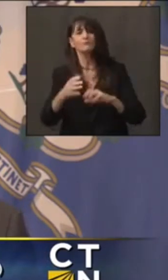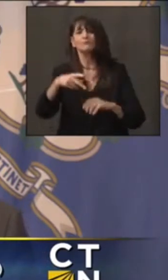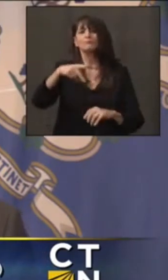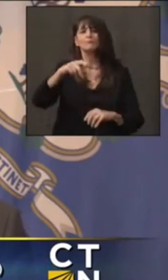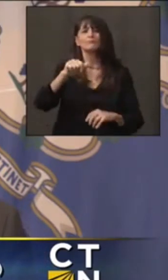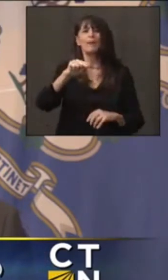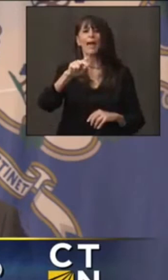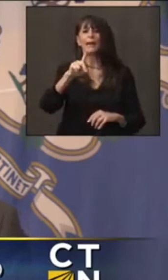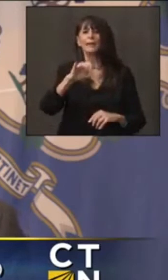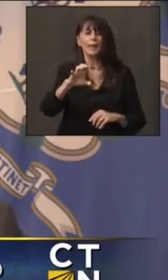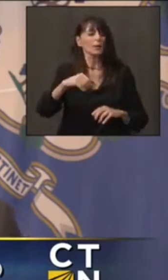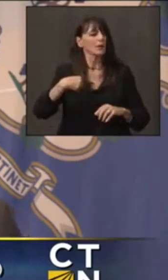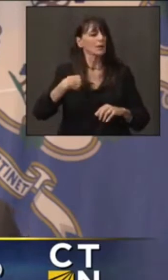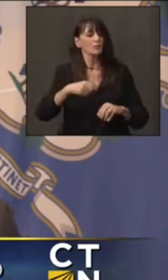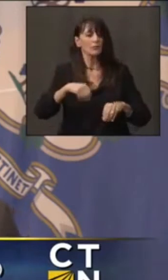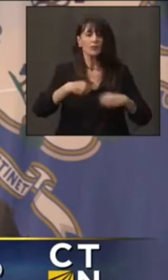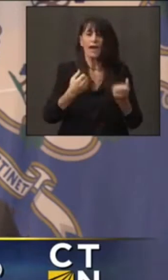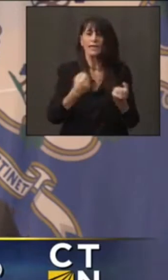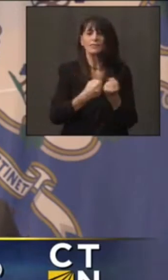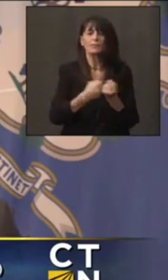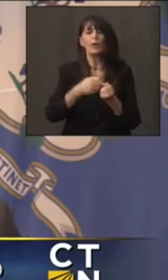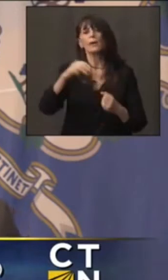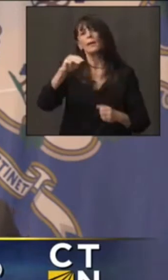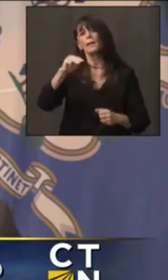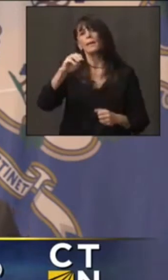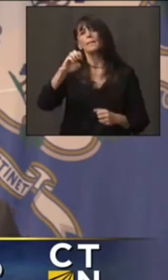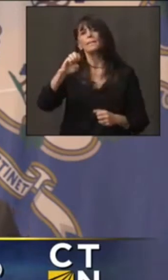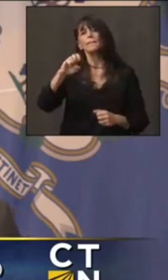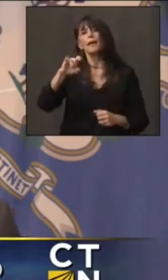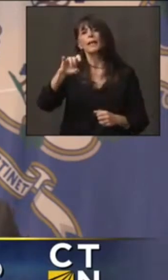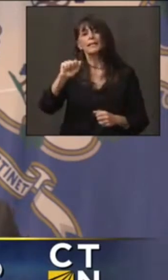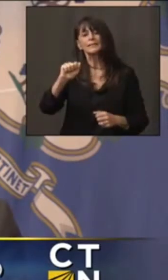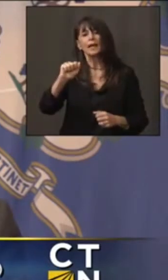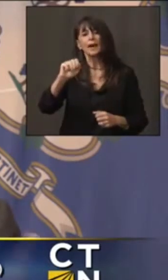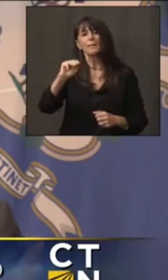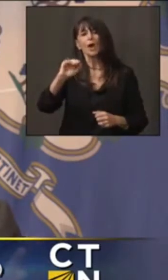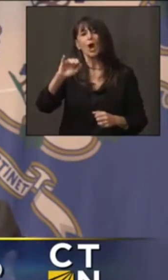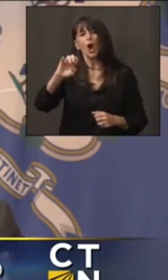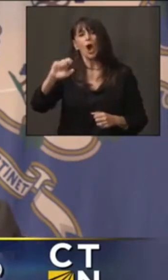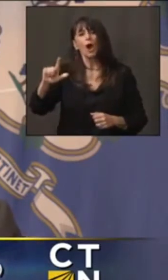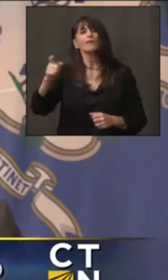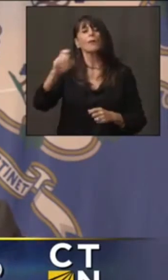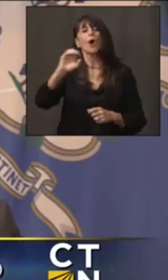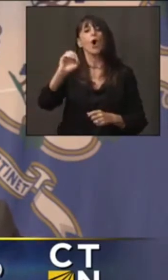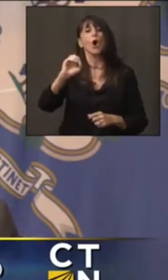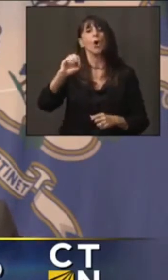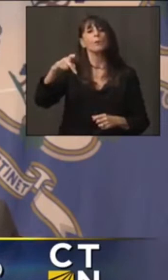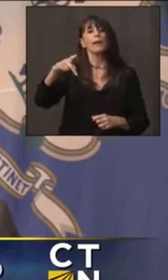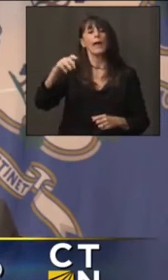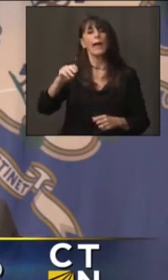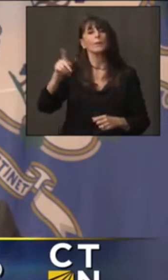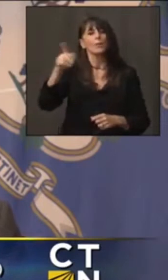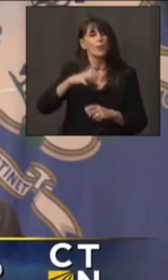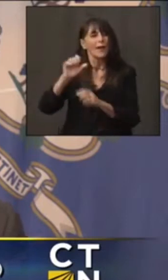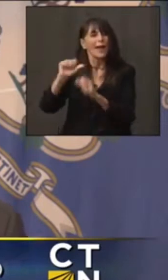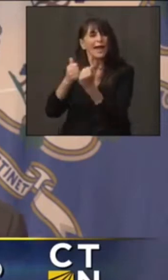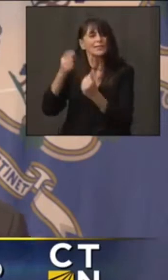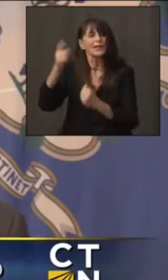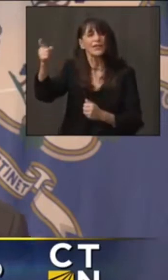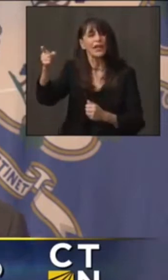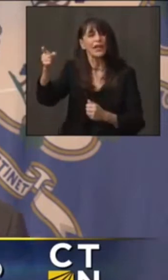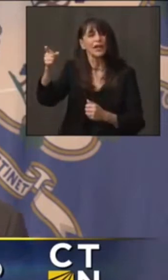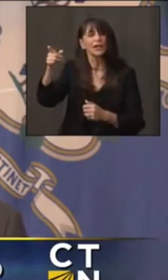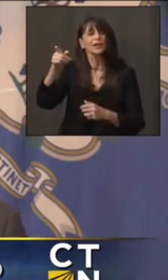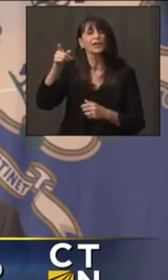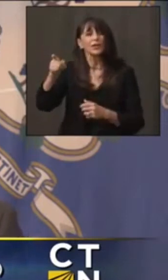we can. Melissa McCaw over at OPM, she's dispersed a lot of the